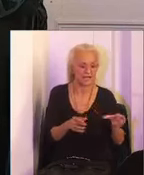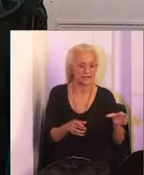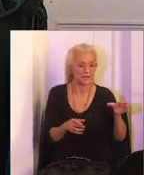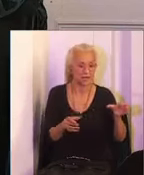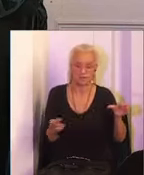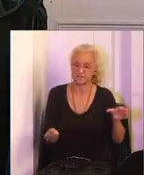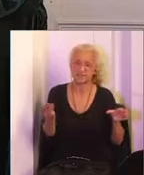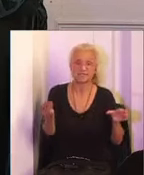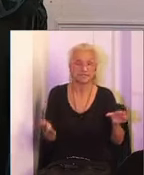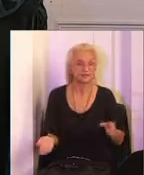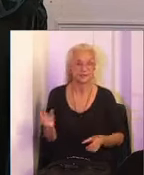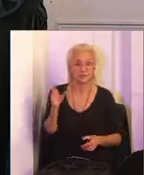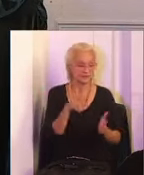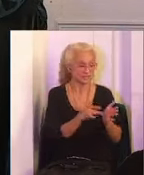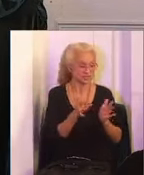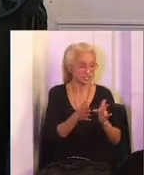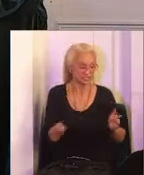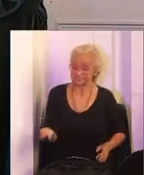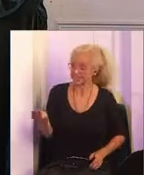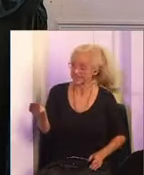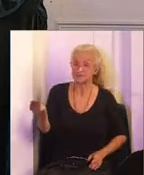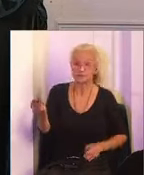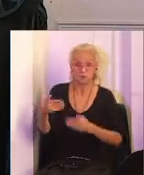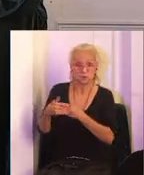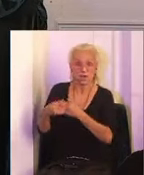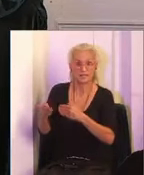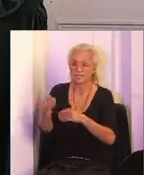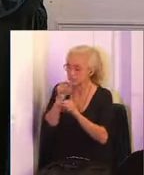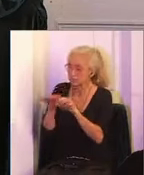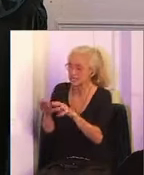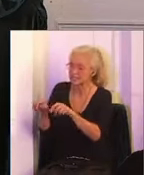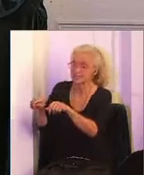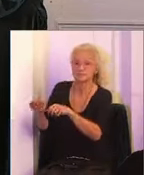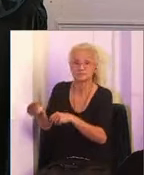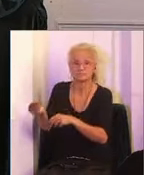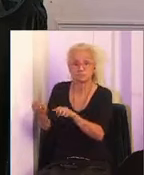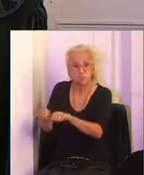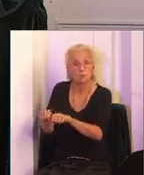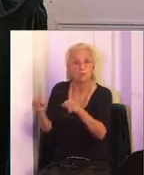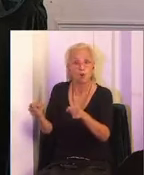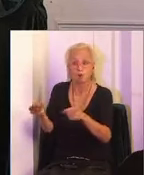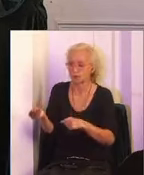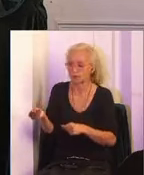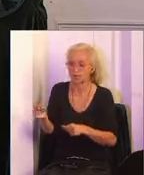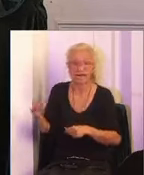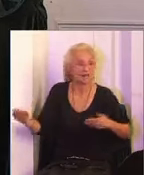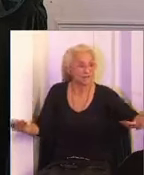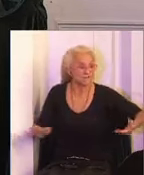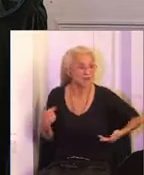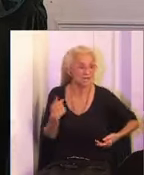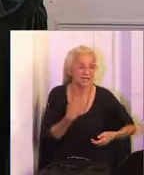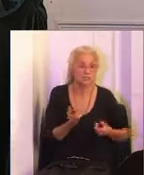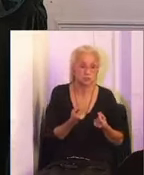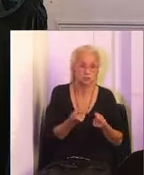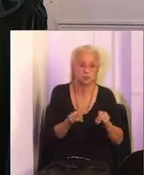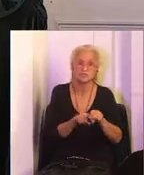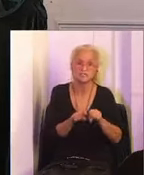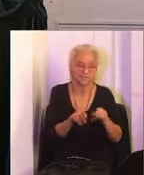piece of bread, he blessed it, broke it, and invited us to do